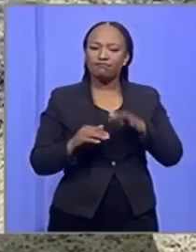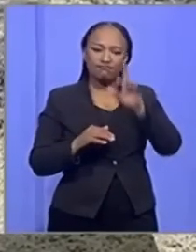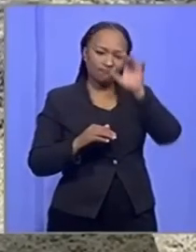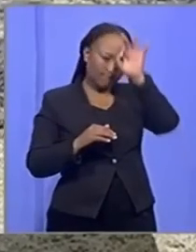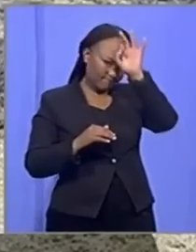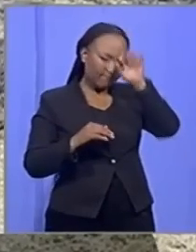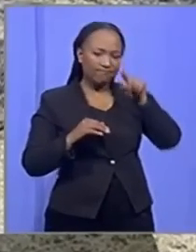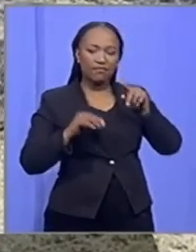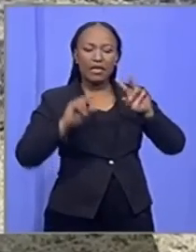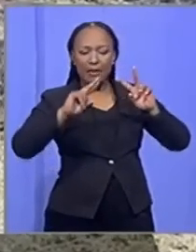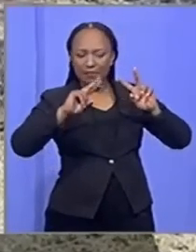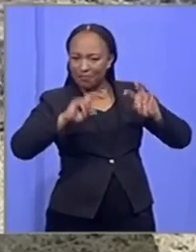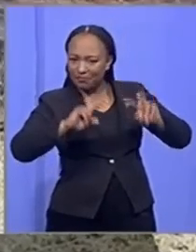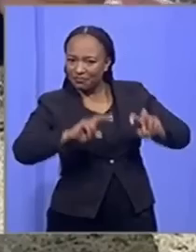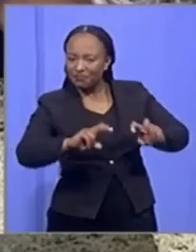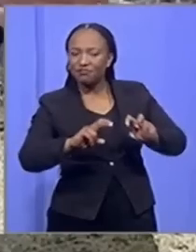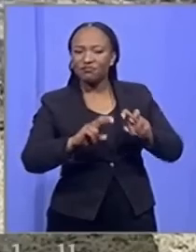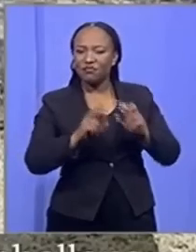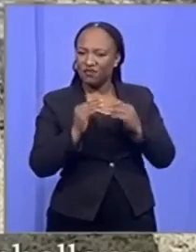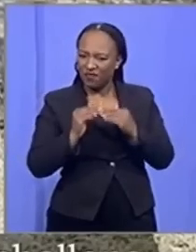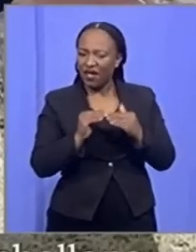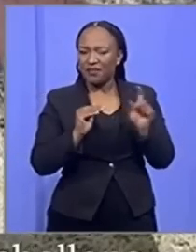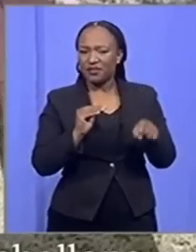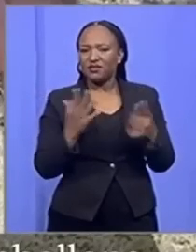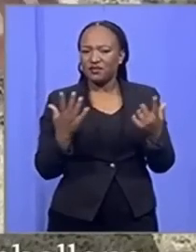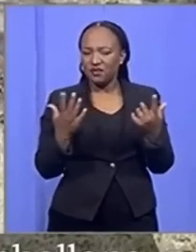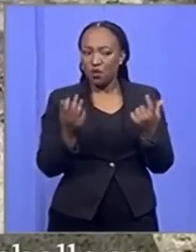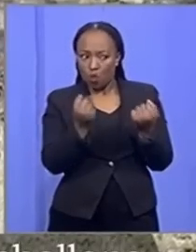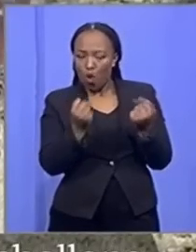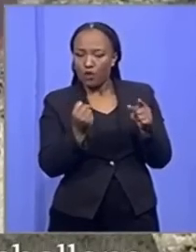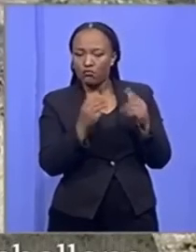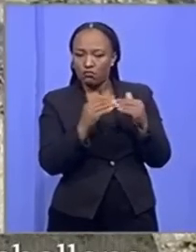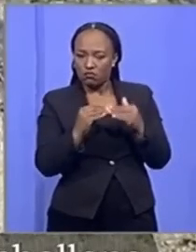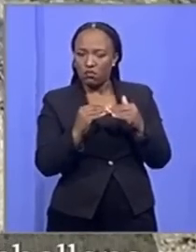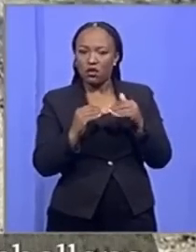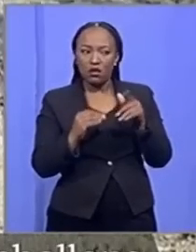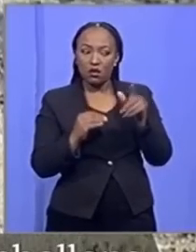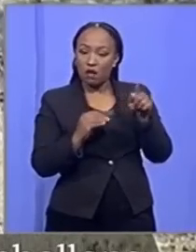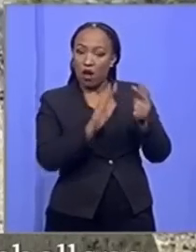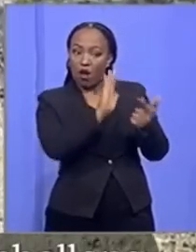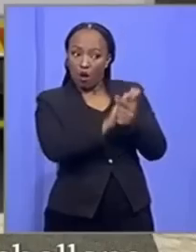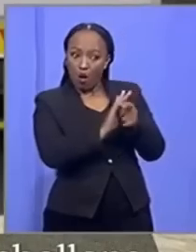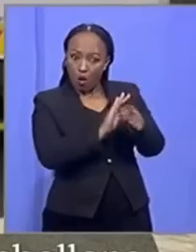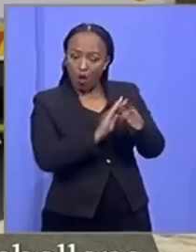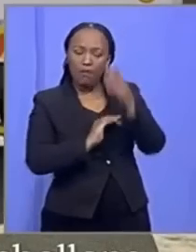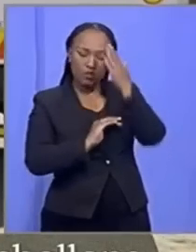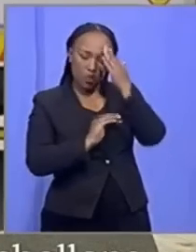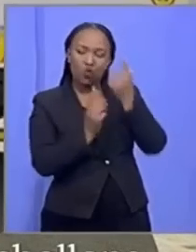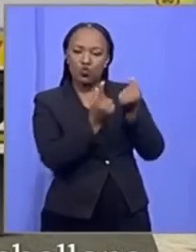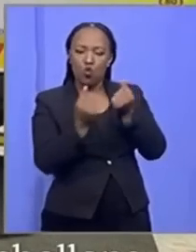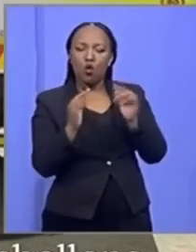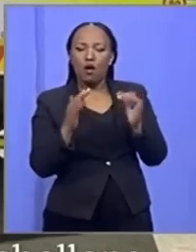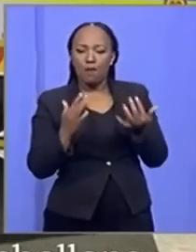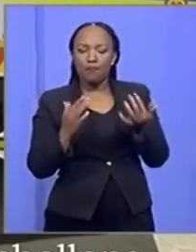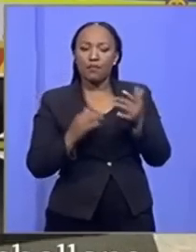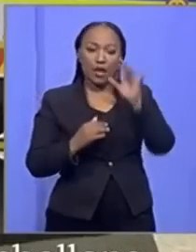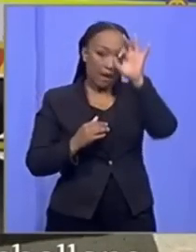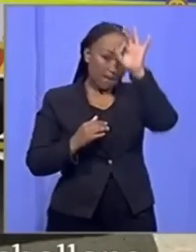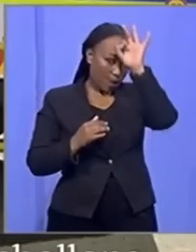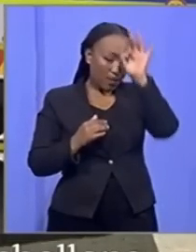mathomong toka e phethwe as ba molao ba khona ba tseba gore bona ba bereka bjang ka tsona. Maphodisa a rem a gare